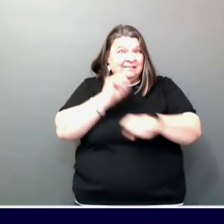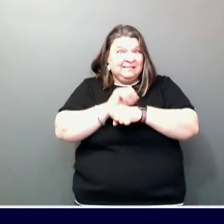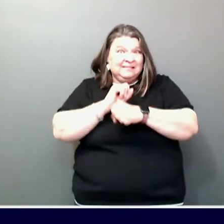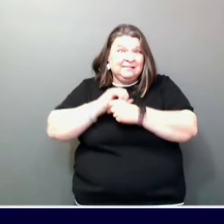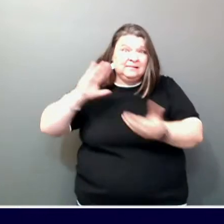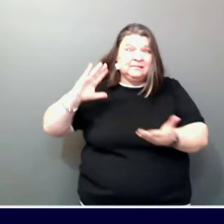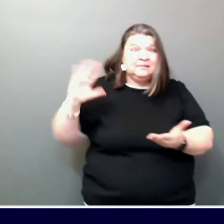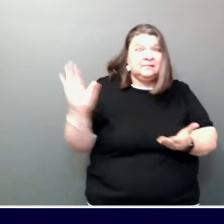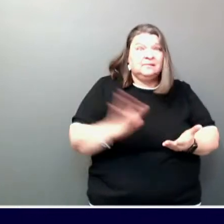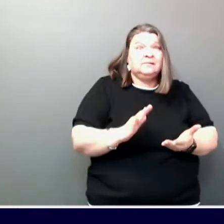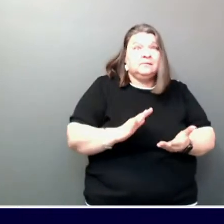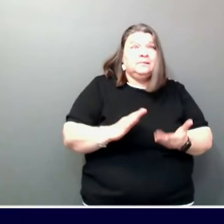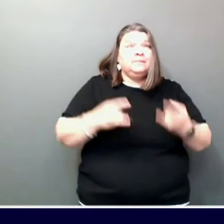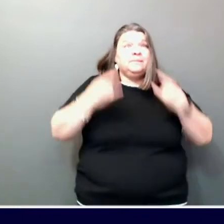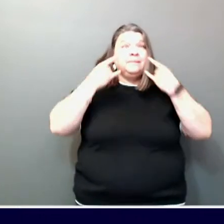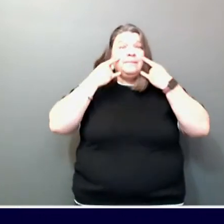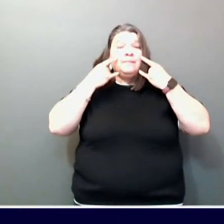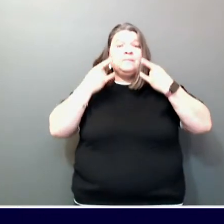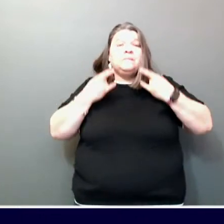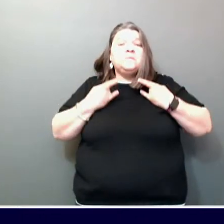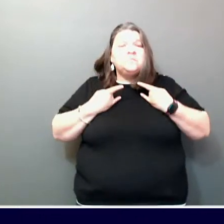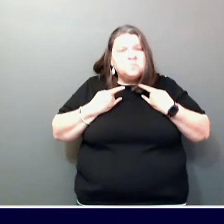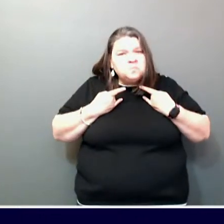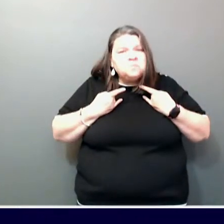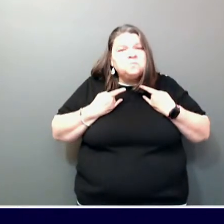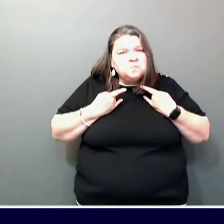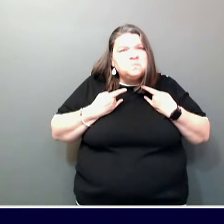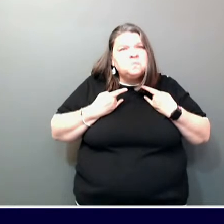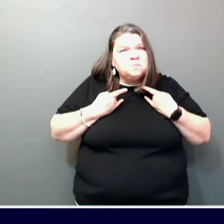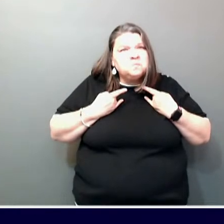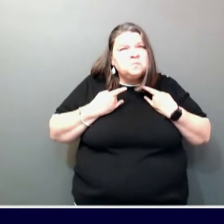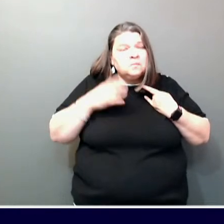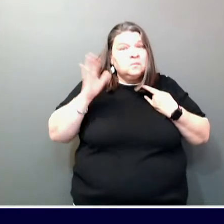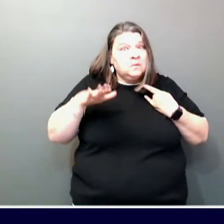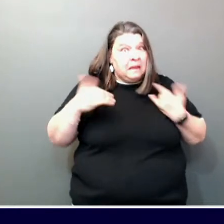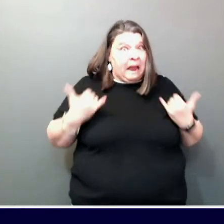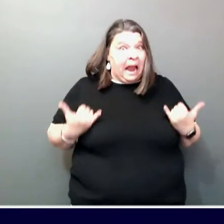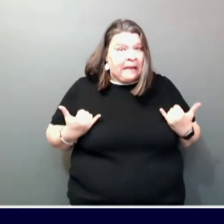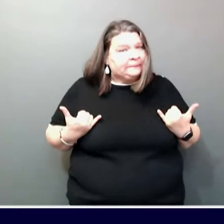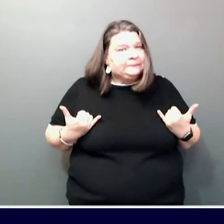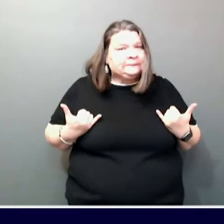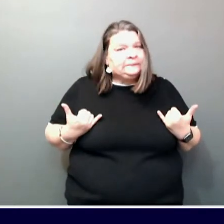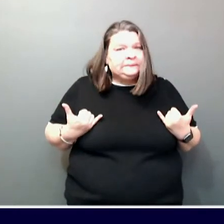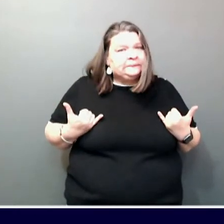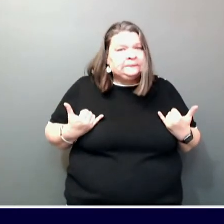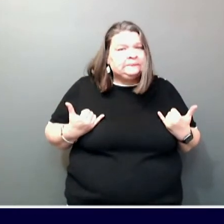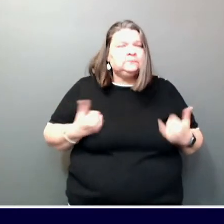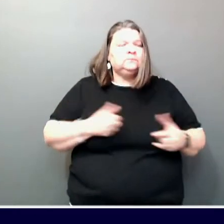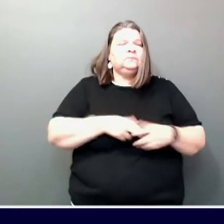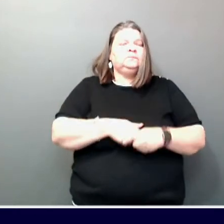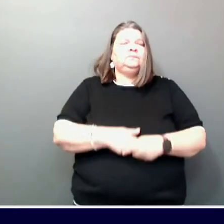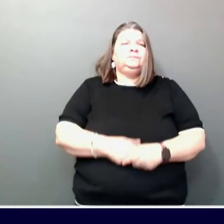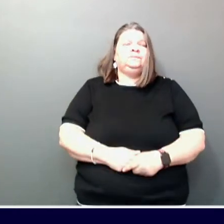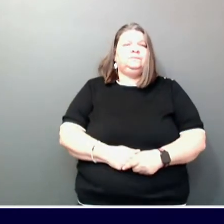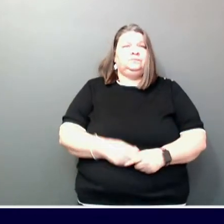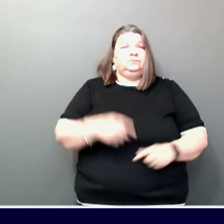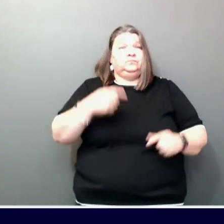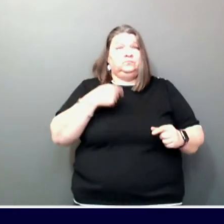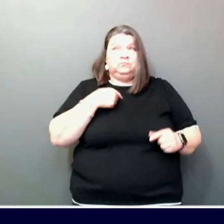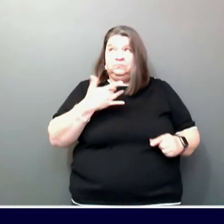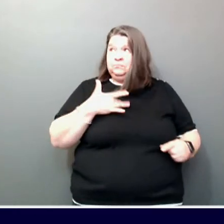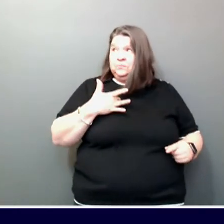not there yet. The trends are encouraging and the trends are favorable. What we are